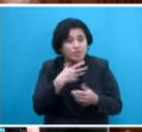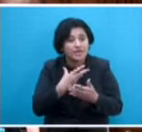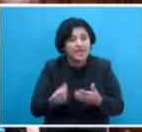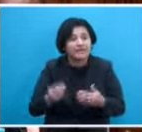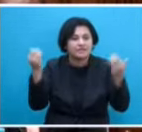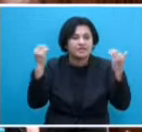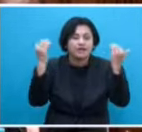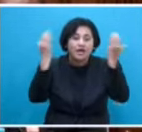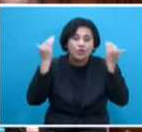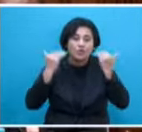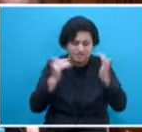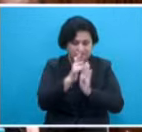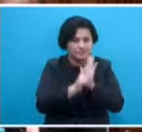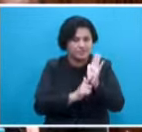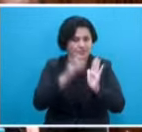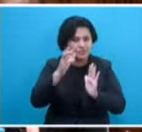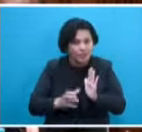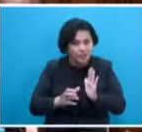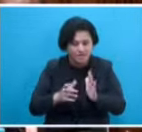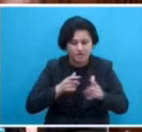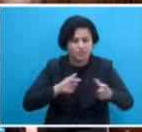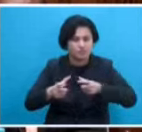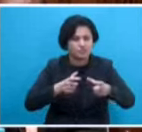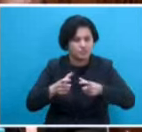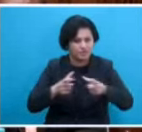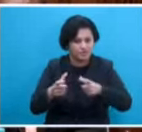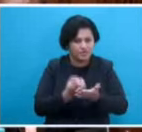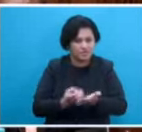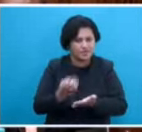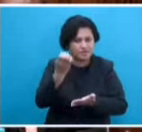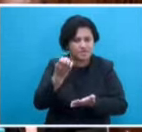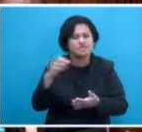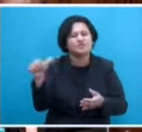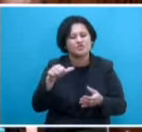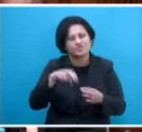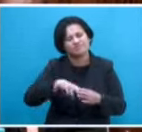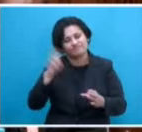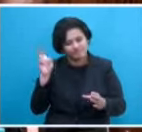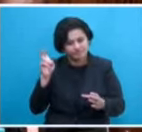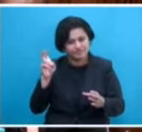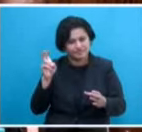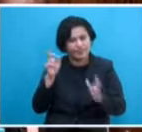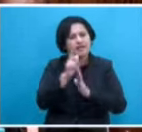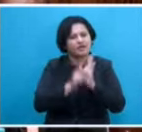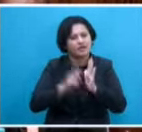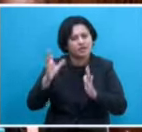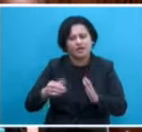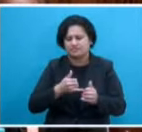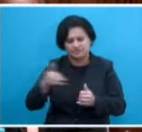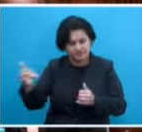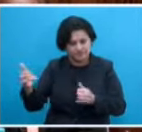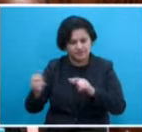the economy. That lawyer has failed and he should resign. Let the economist, Minister Reddy, run the economy.